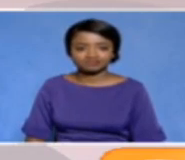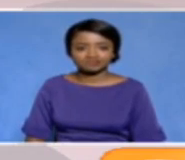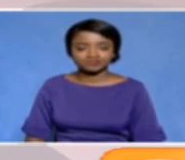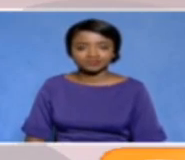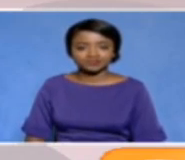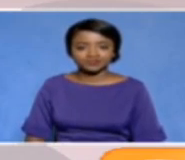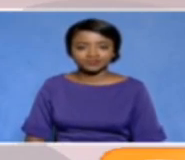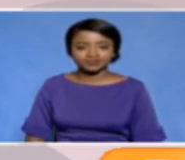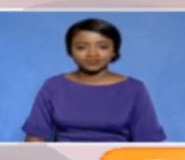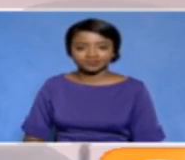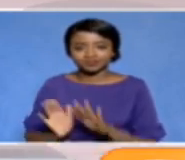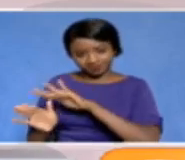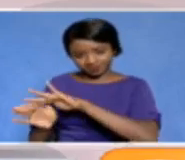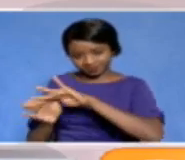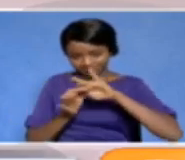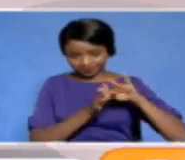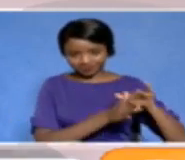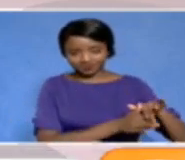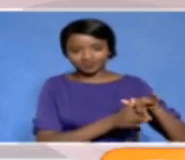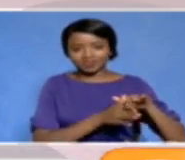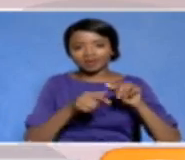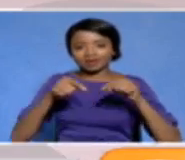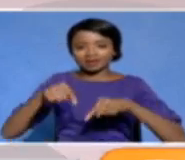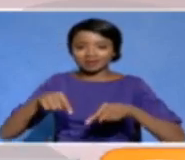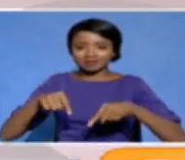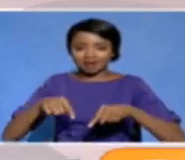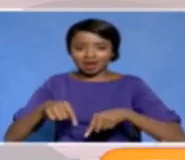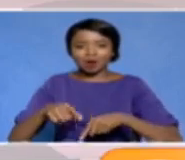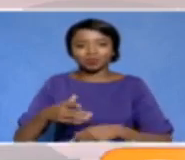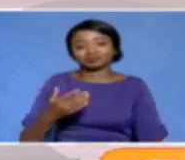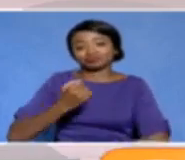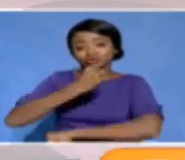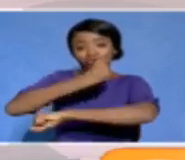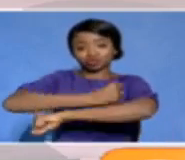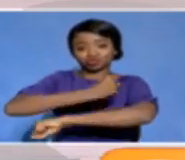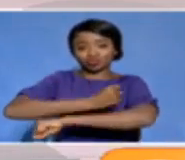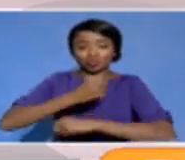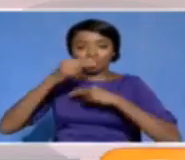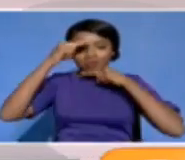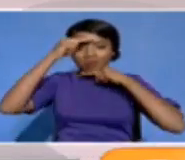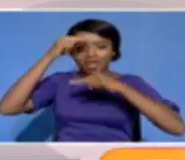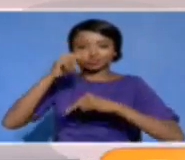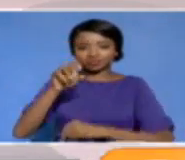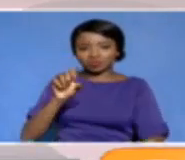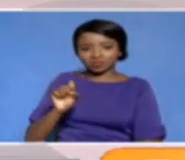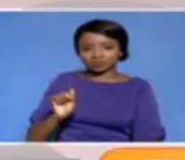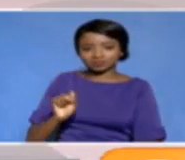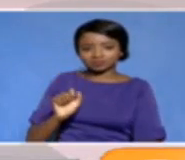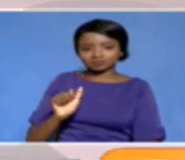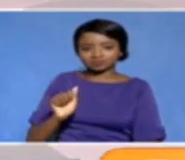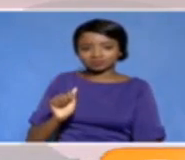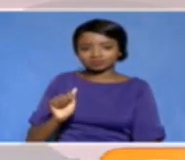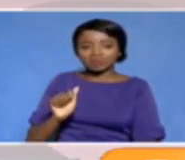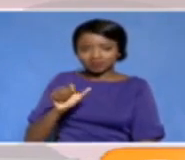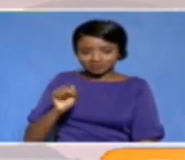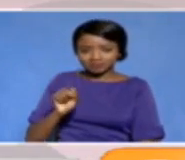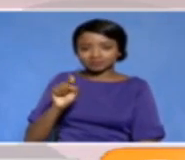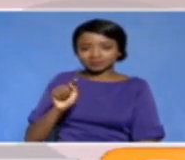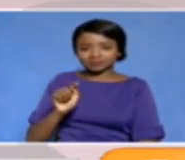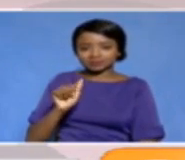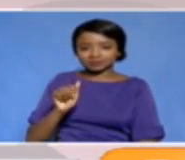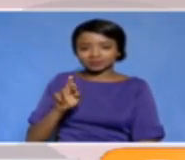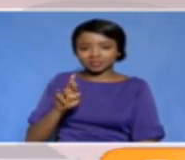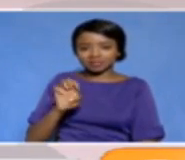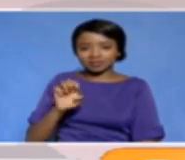And away from the terror attack to a standoff at Starehe Boys Center. The school now says it will not admit the boy